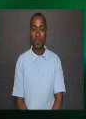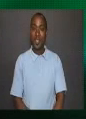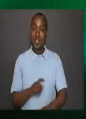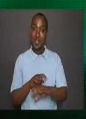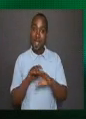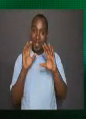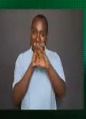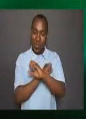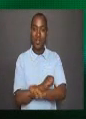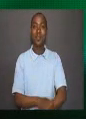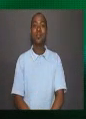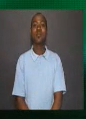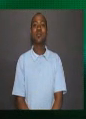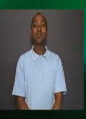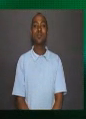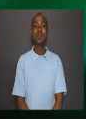Time's up.